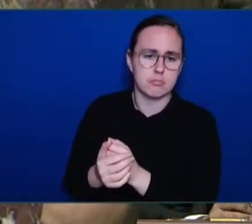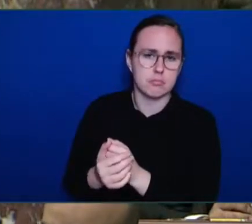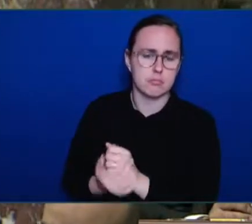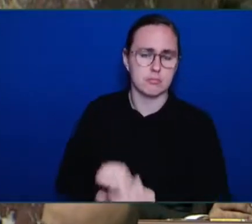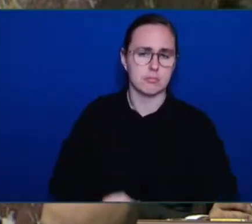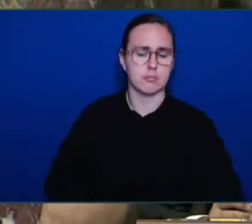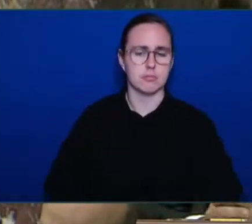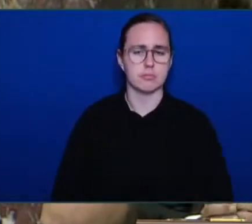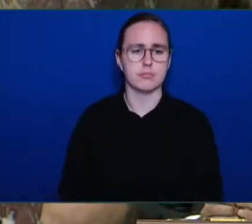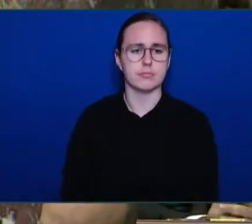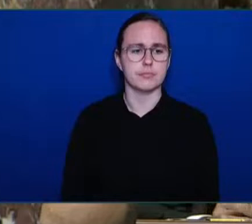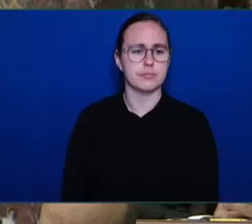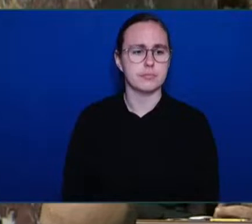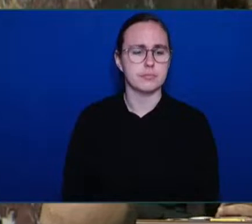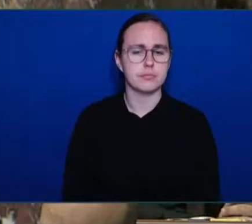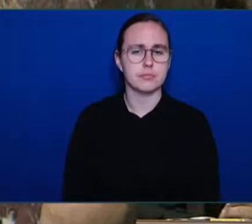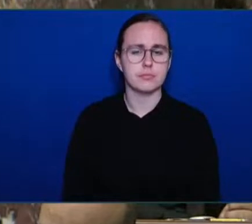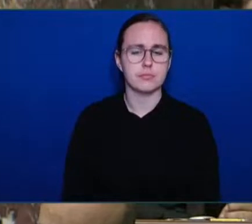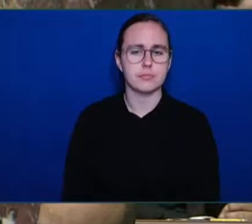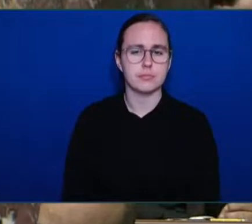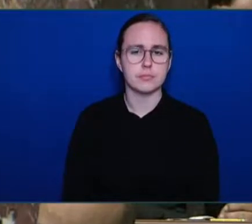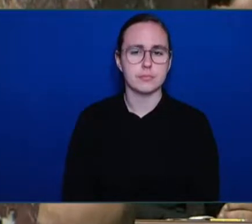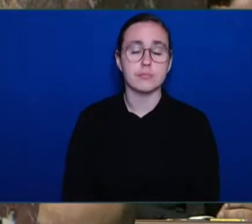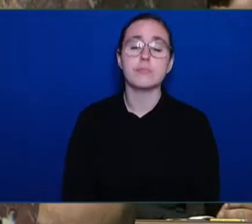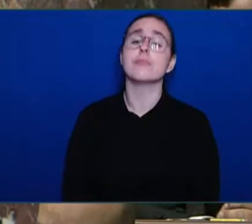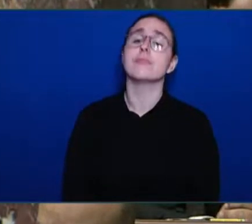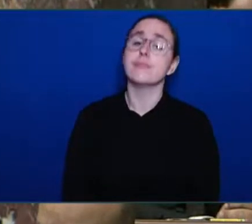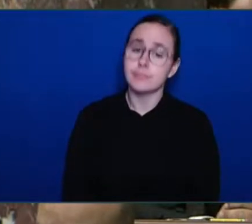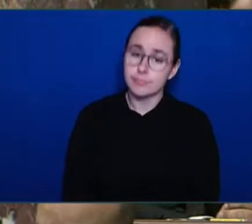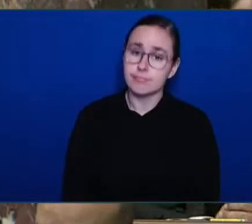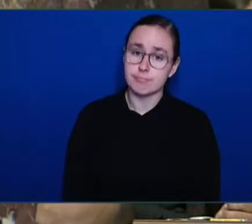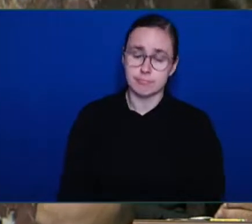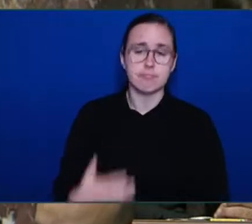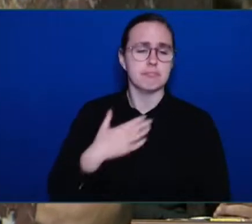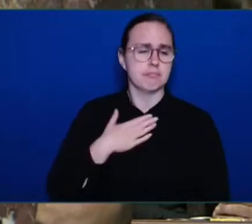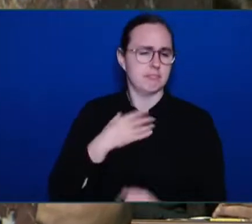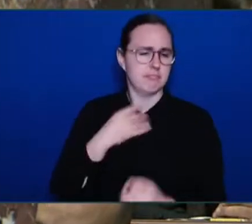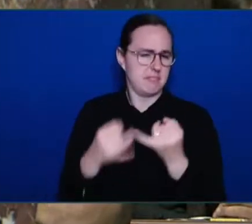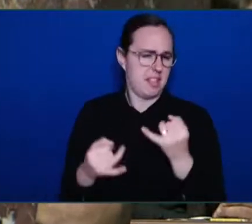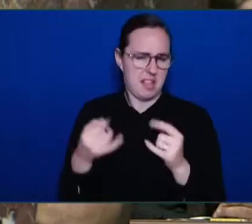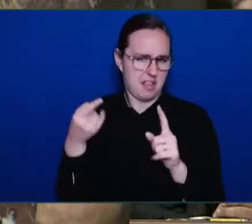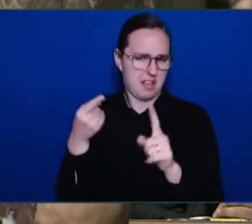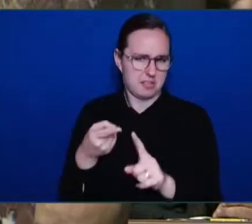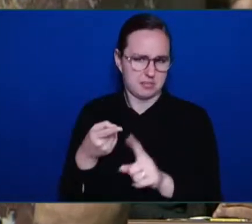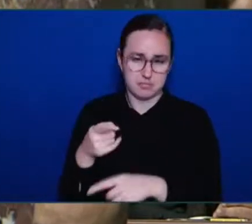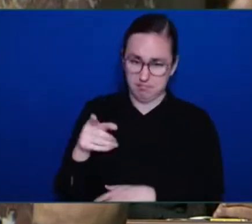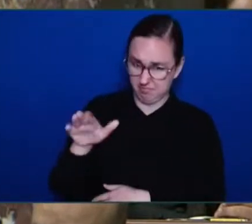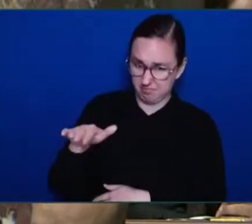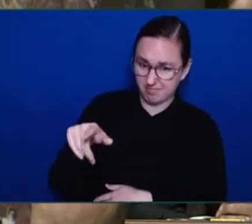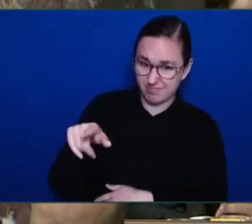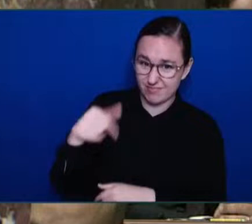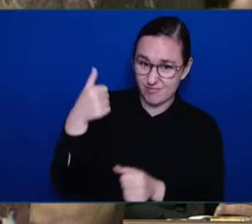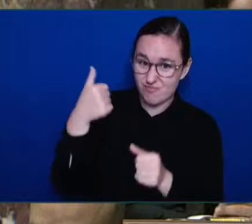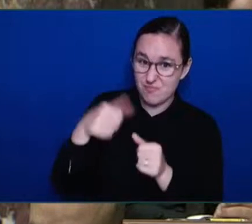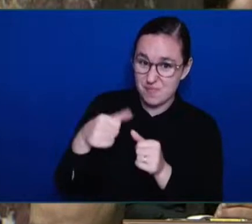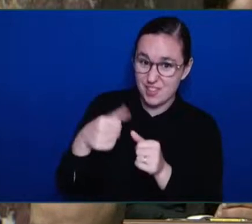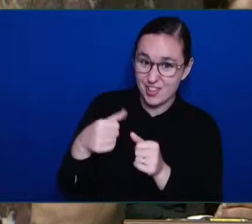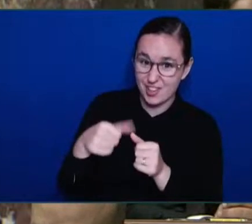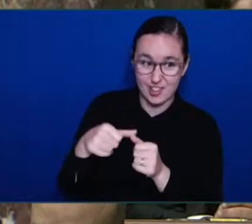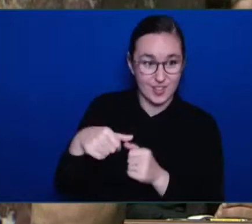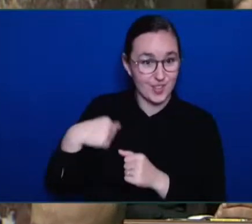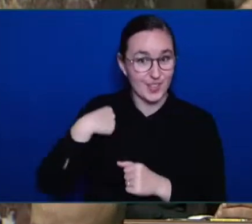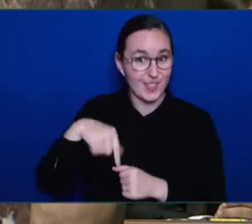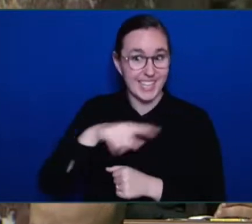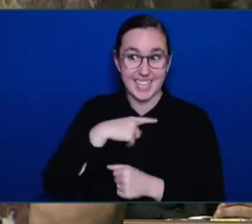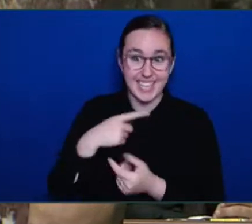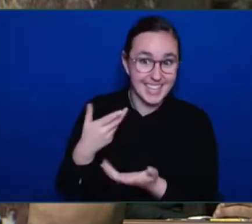Finally, Mr. Speaker, I would remind the member that we did this work in partnership with the Urban Mayors Caucus. And I have